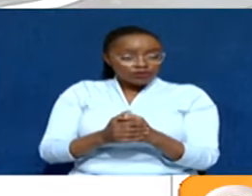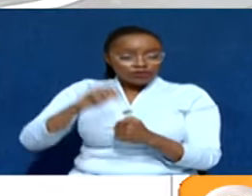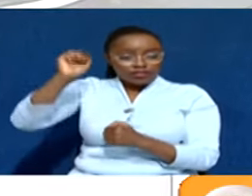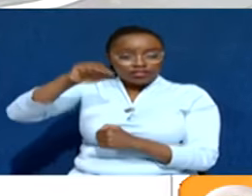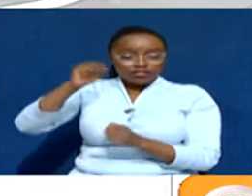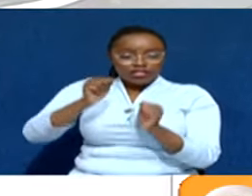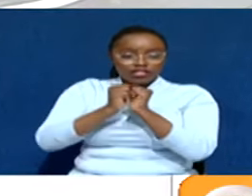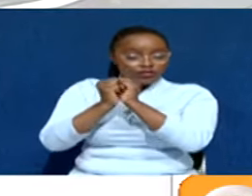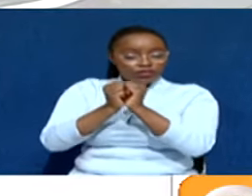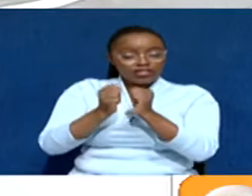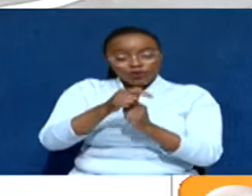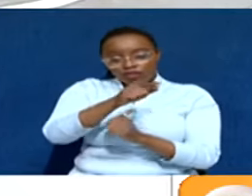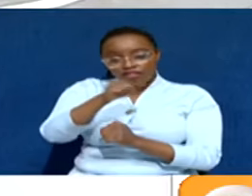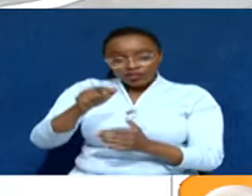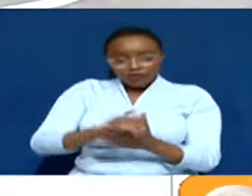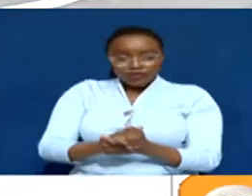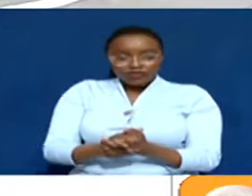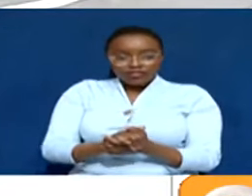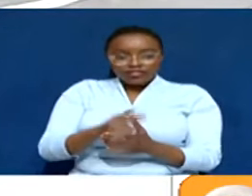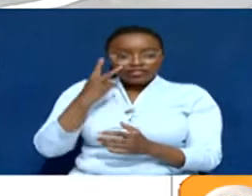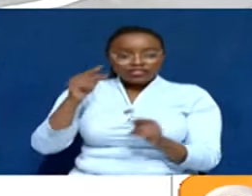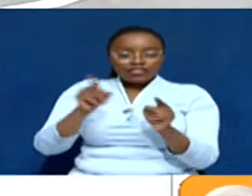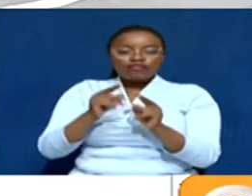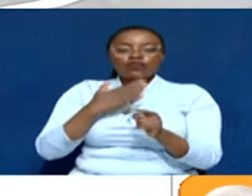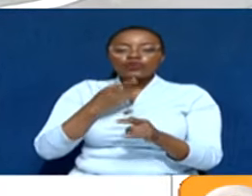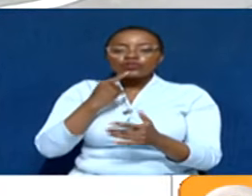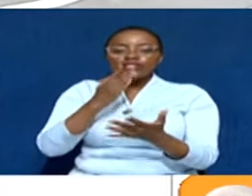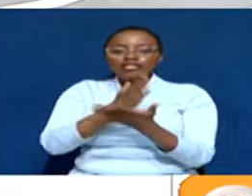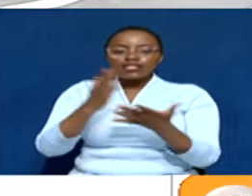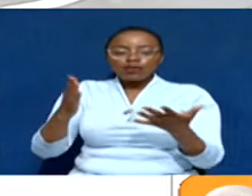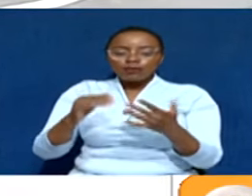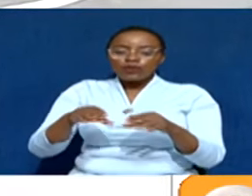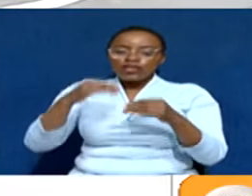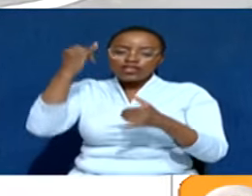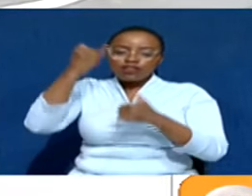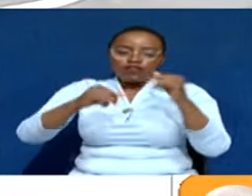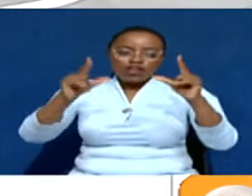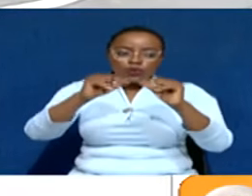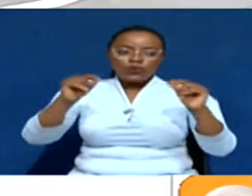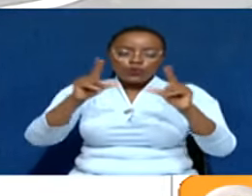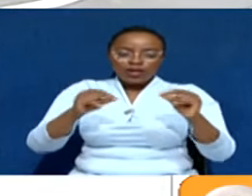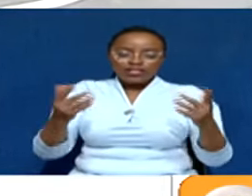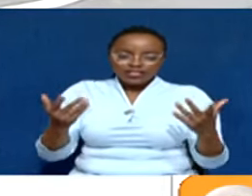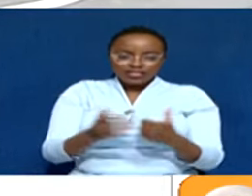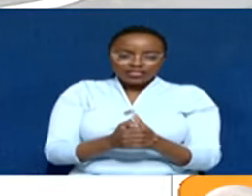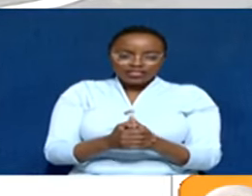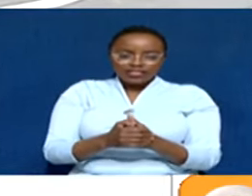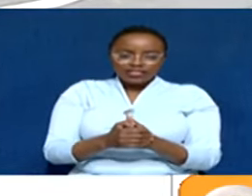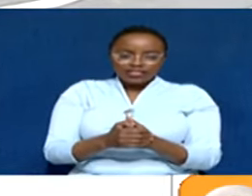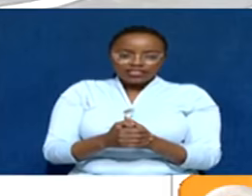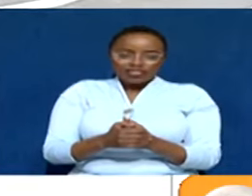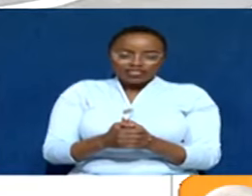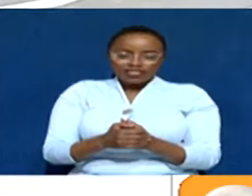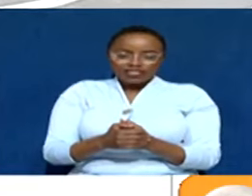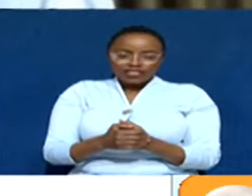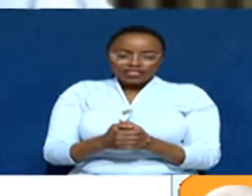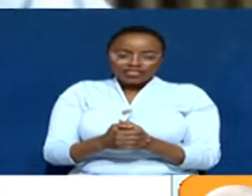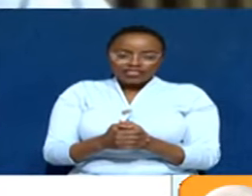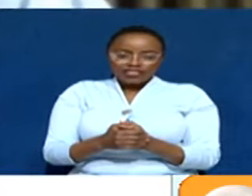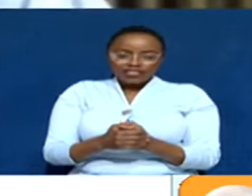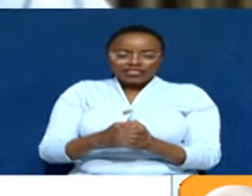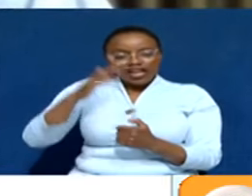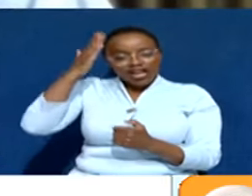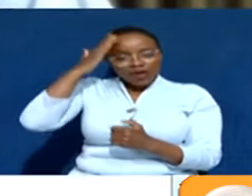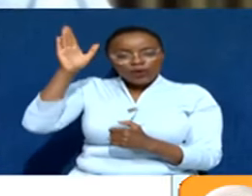Yes, I'm with you, Jeff. Oh, it looks like you wanted to say something, so I'll give you the final word. No. Yeah, well,